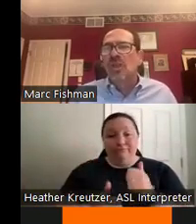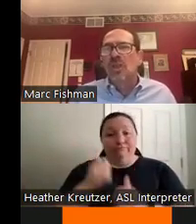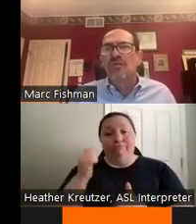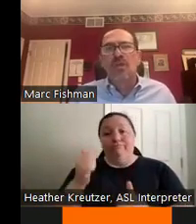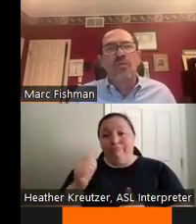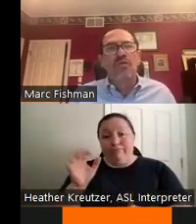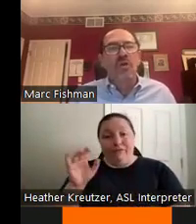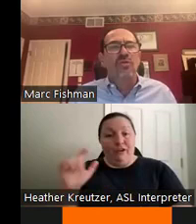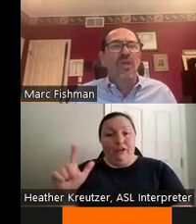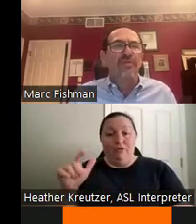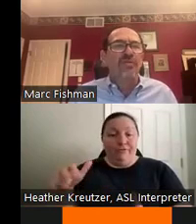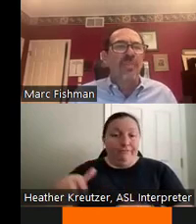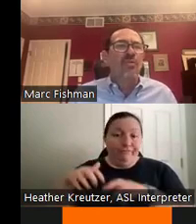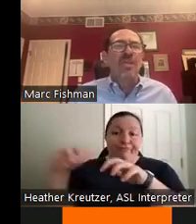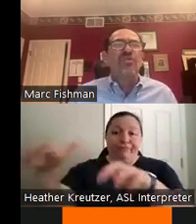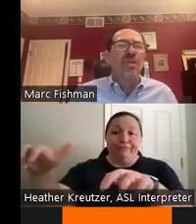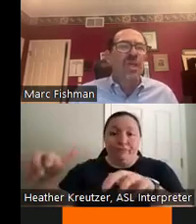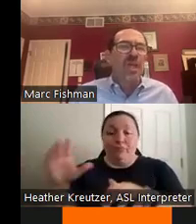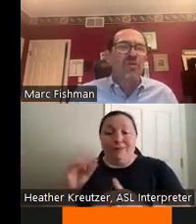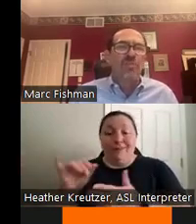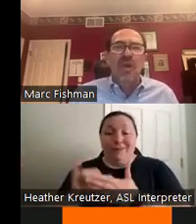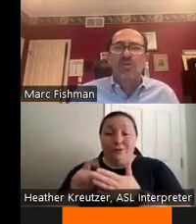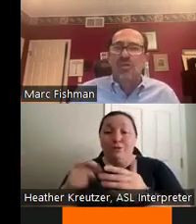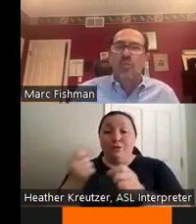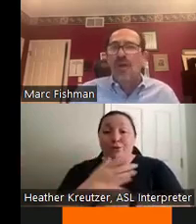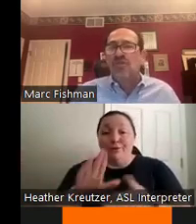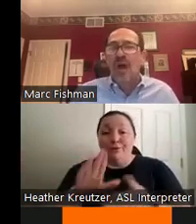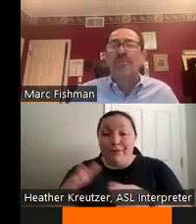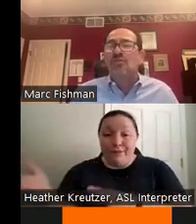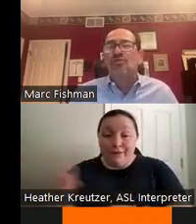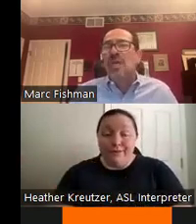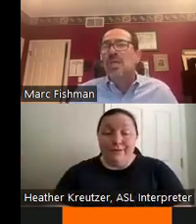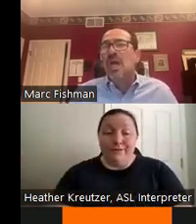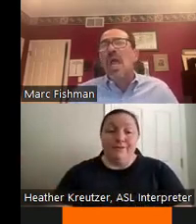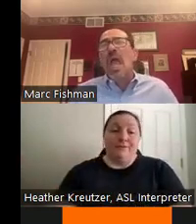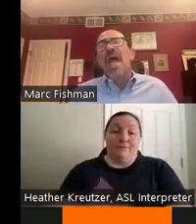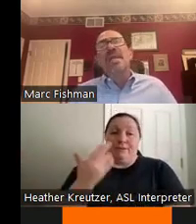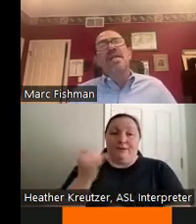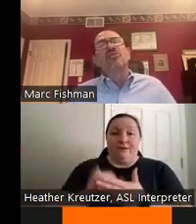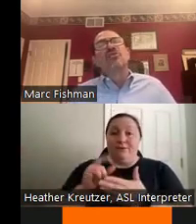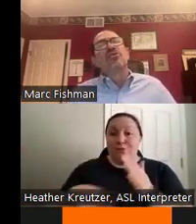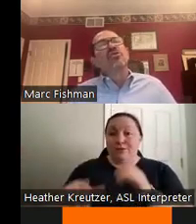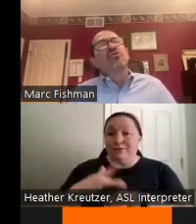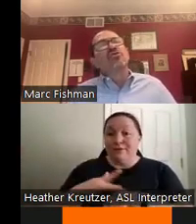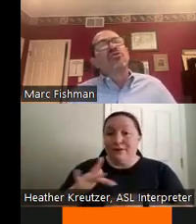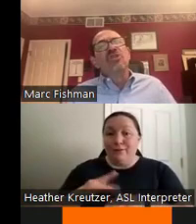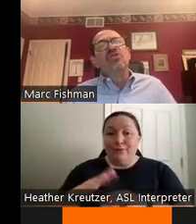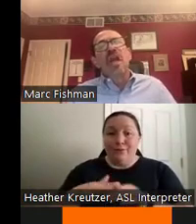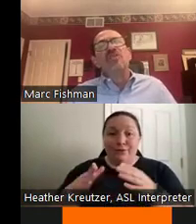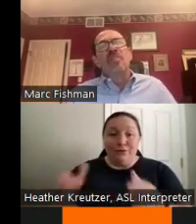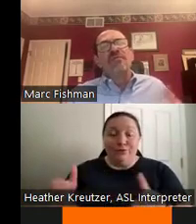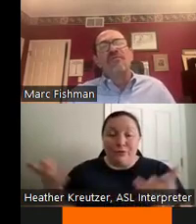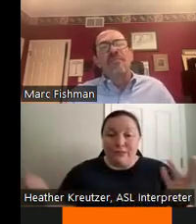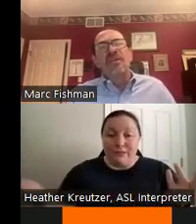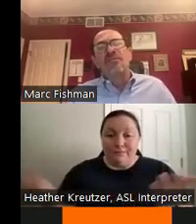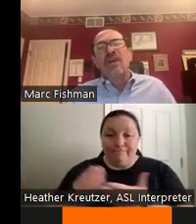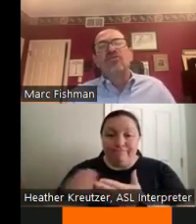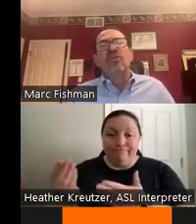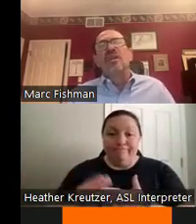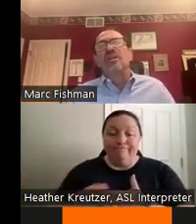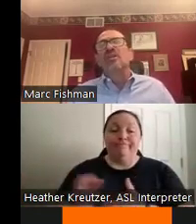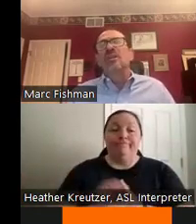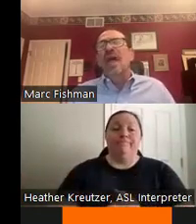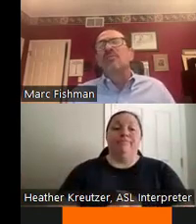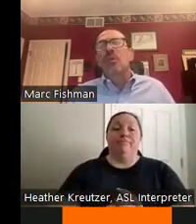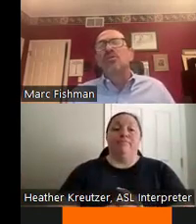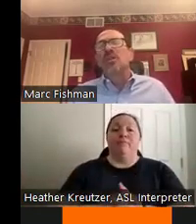and certainly of the overdose deaths. And the reason is because it's what's on the street, and it's these days